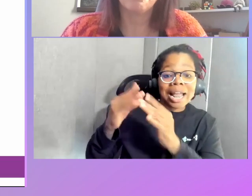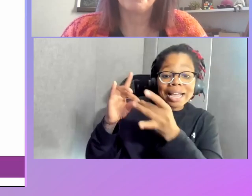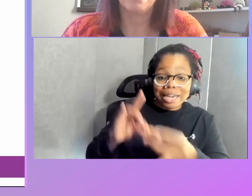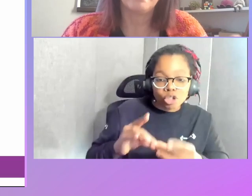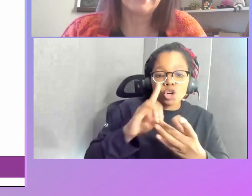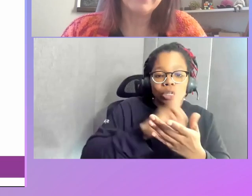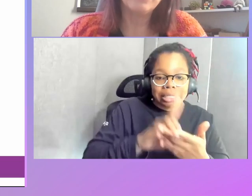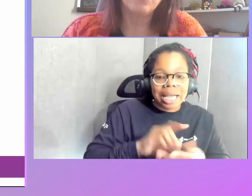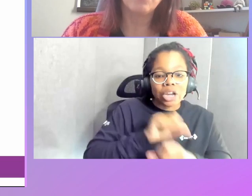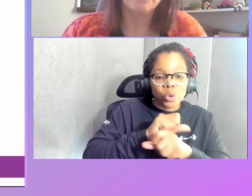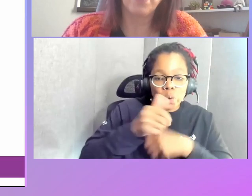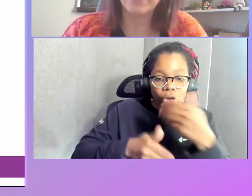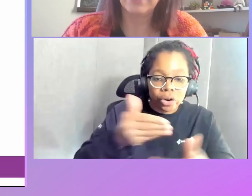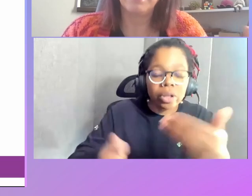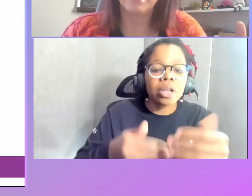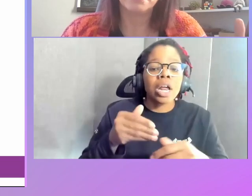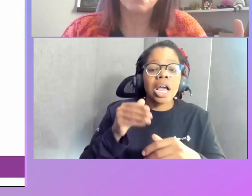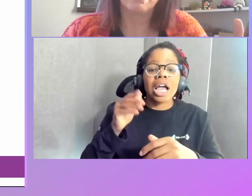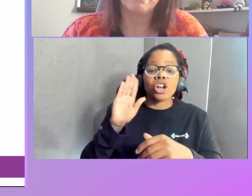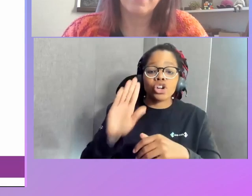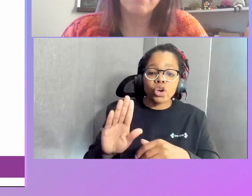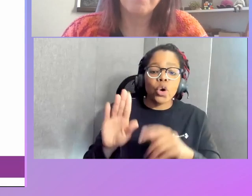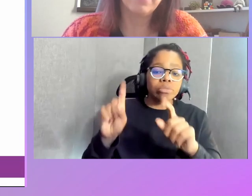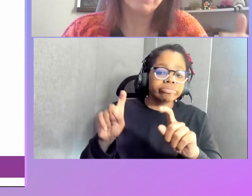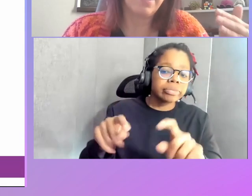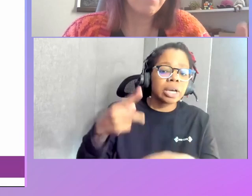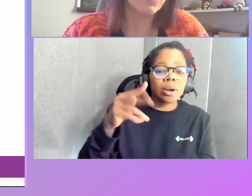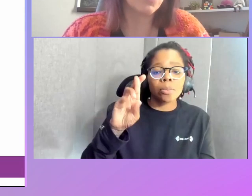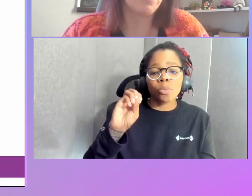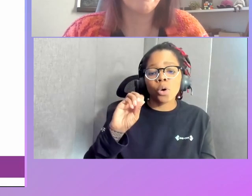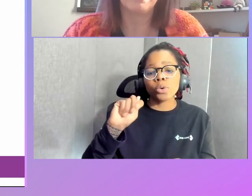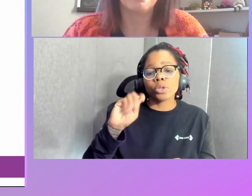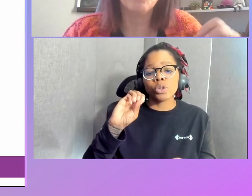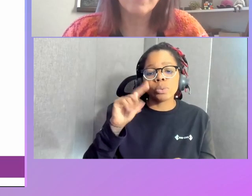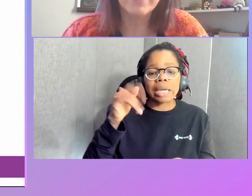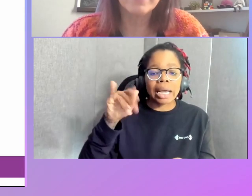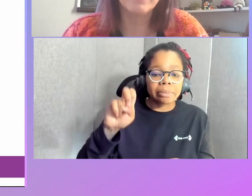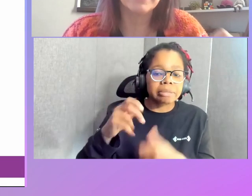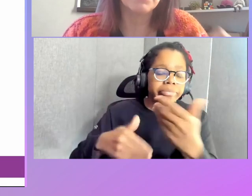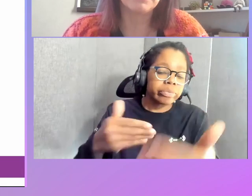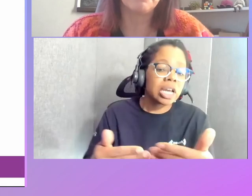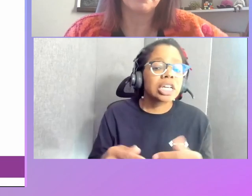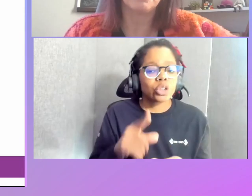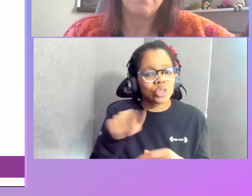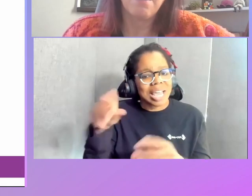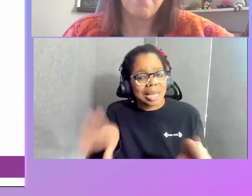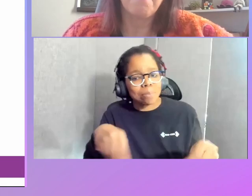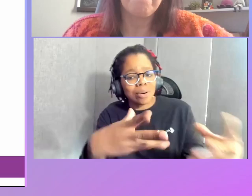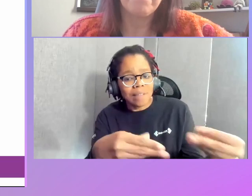design workflow and in your prototyping so that they're able to provide really, really